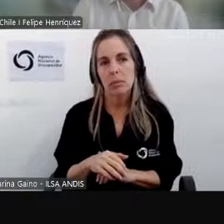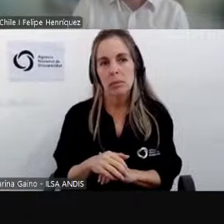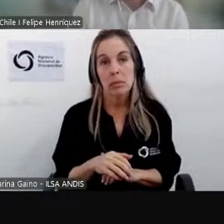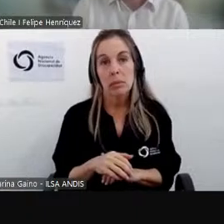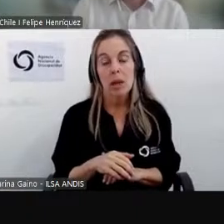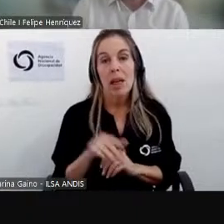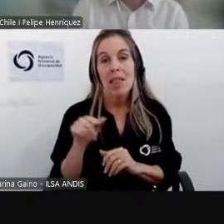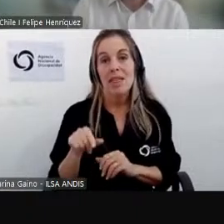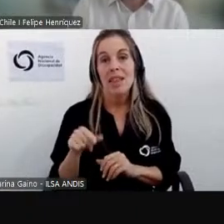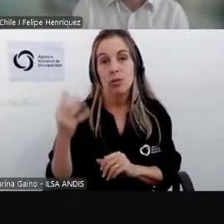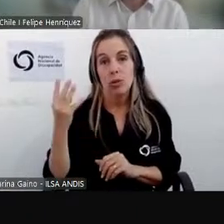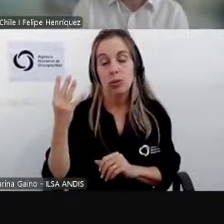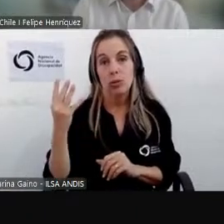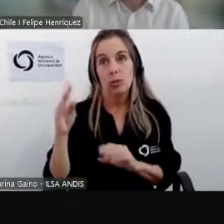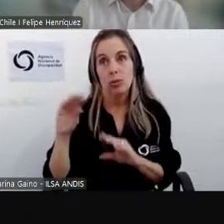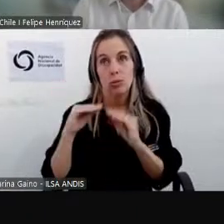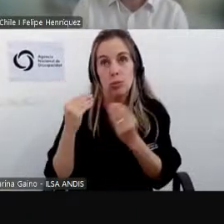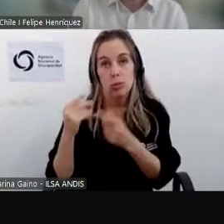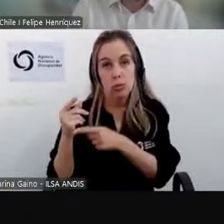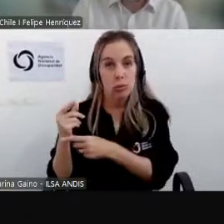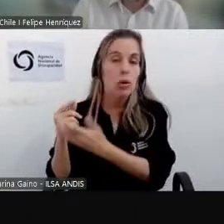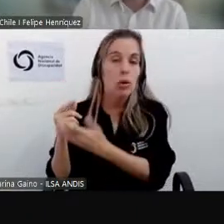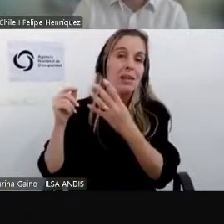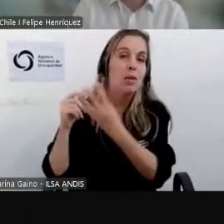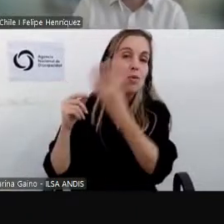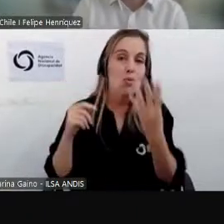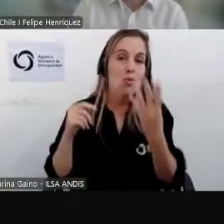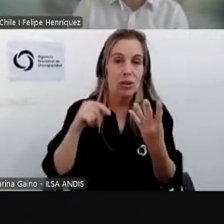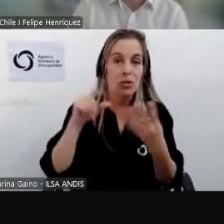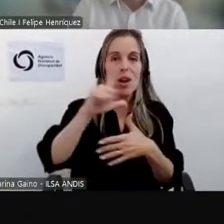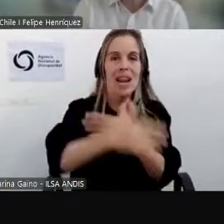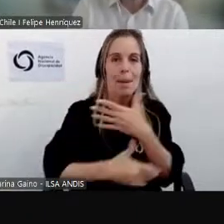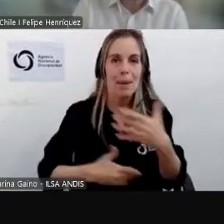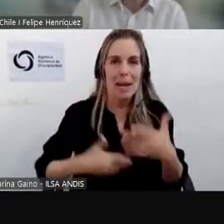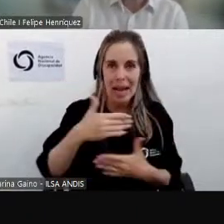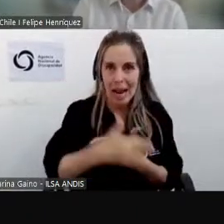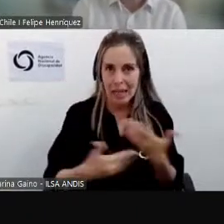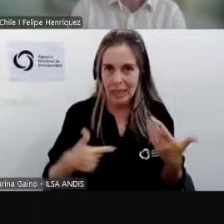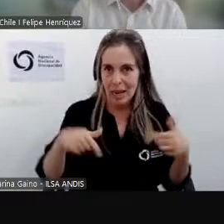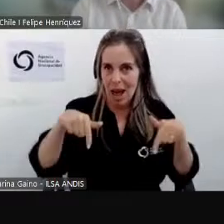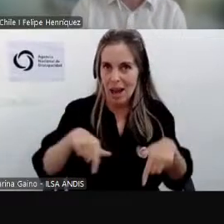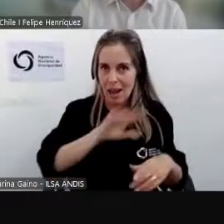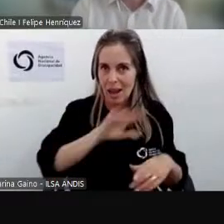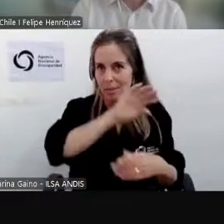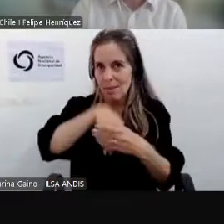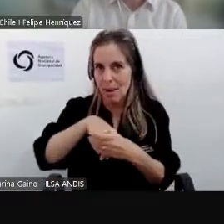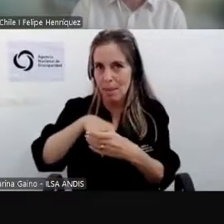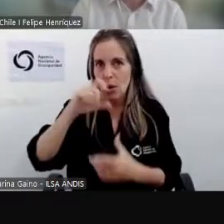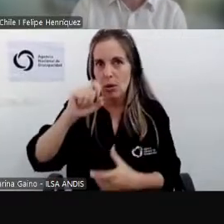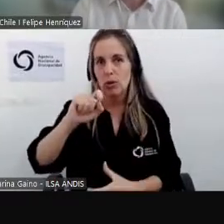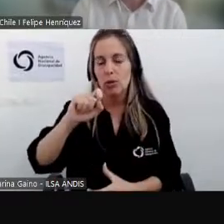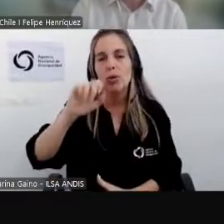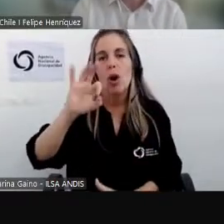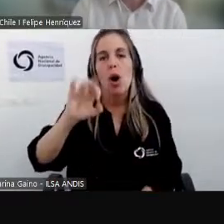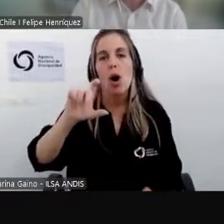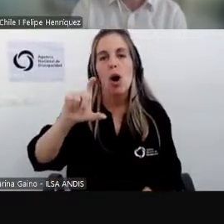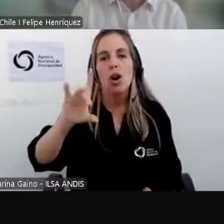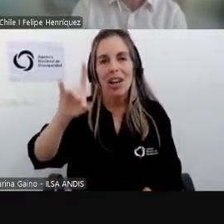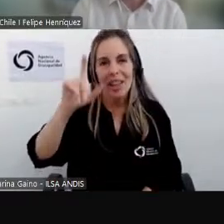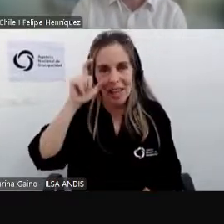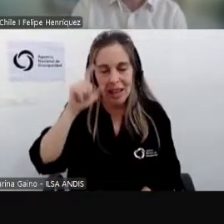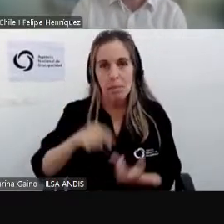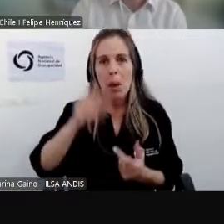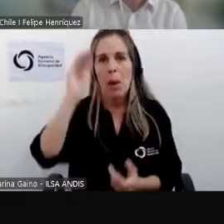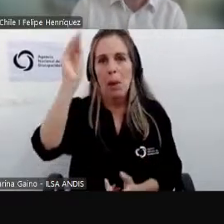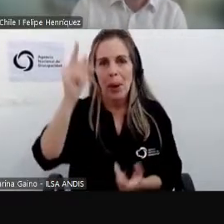countries are from Latin America: Mexico, Chile, Colombia, Costa Rica. They are OECD member countries, and